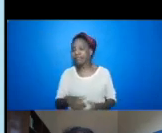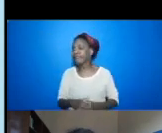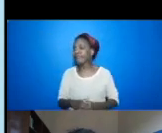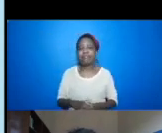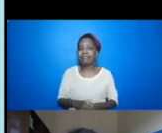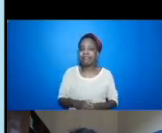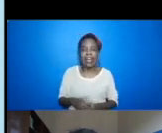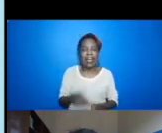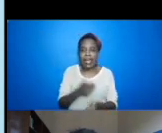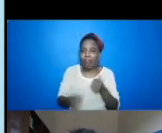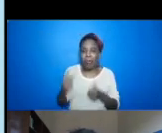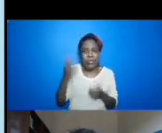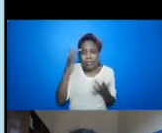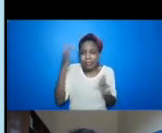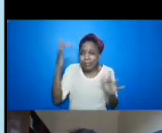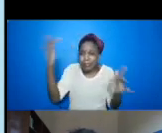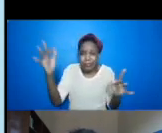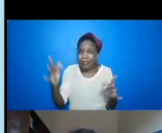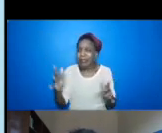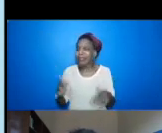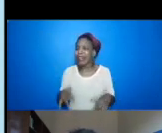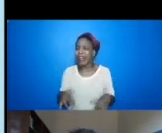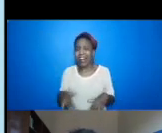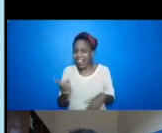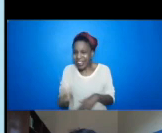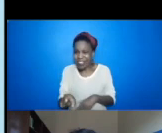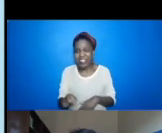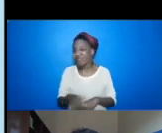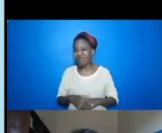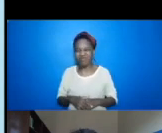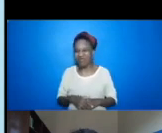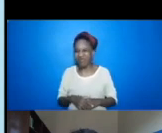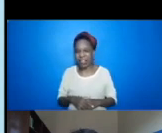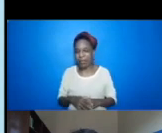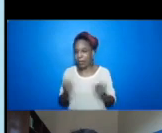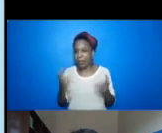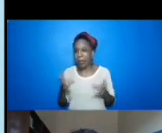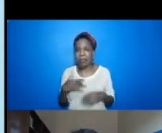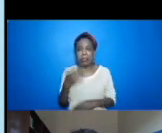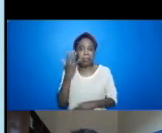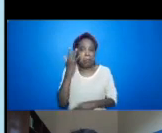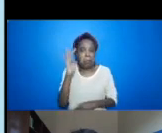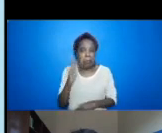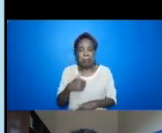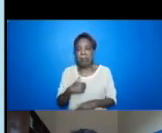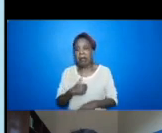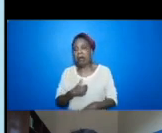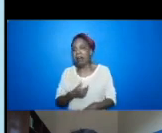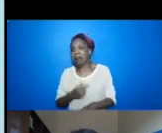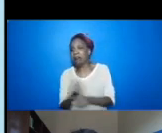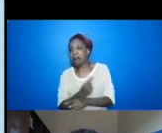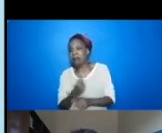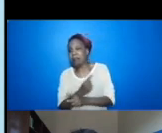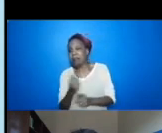a 100-watt bulb practicing law, but we're given a lot more authority and power, and our roles are expanded